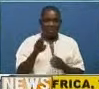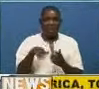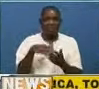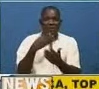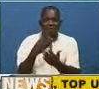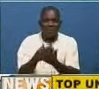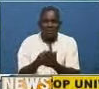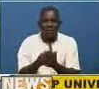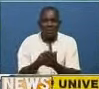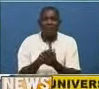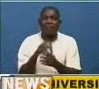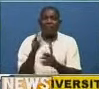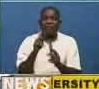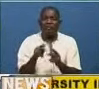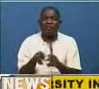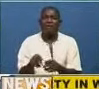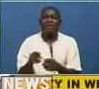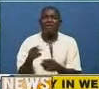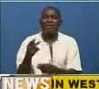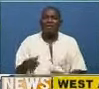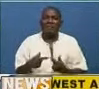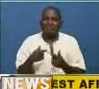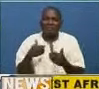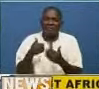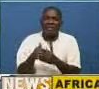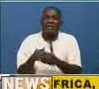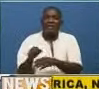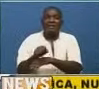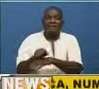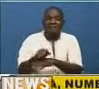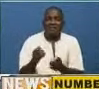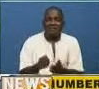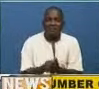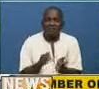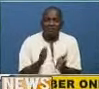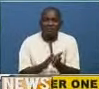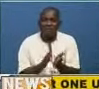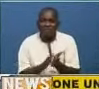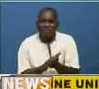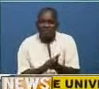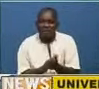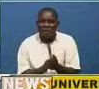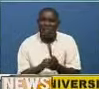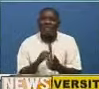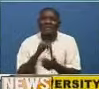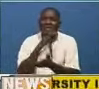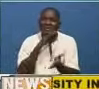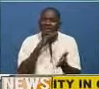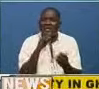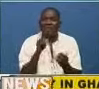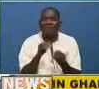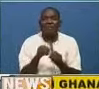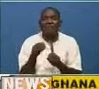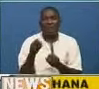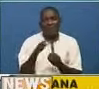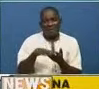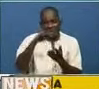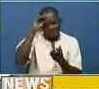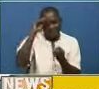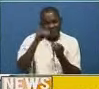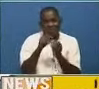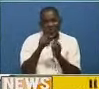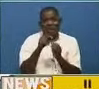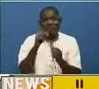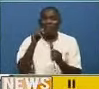as squatters and lived rough on the street. The school of hard knocks taught them a lot of lessons. Her